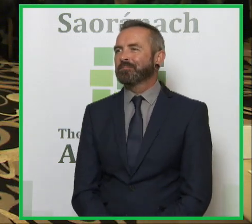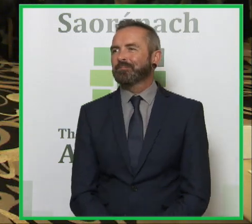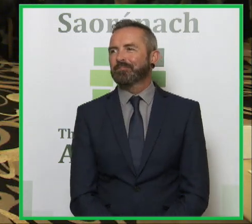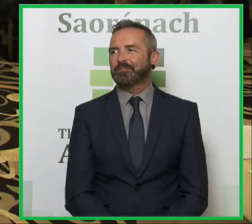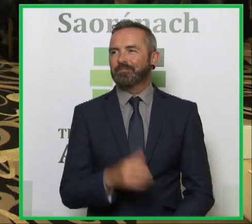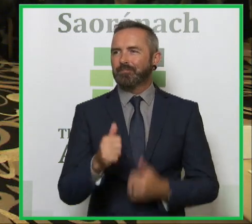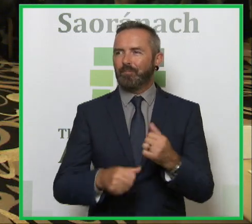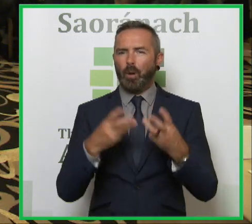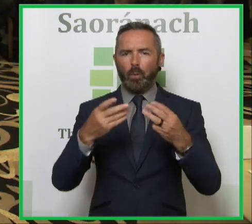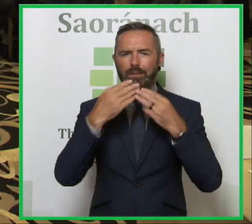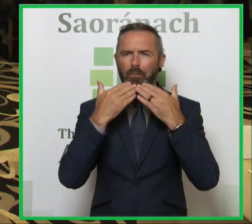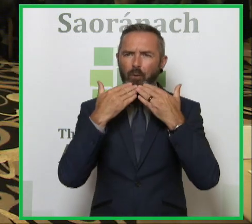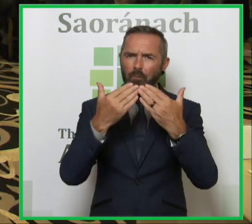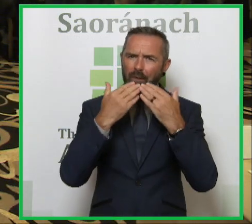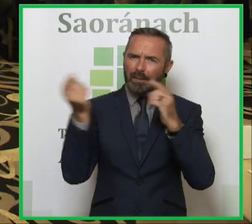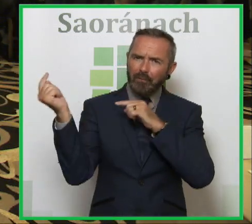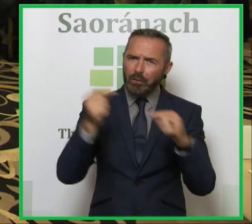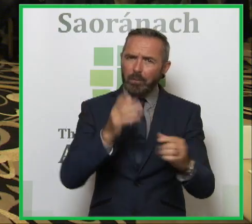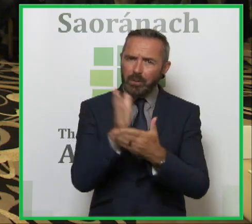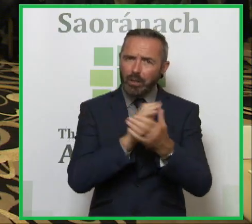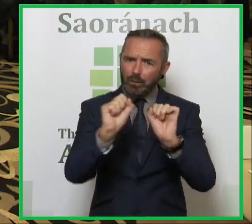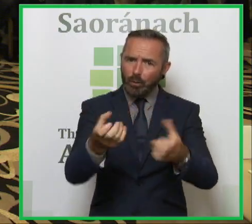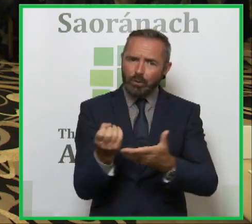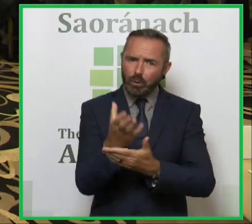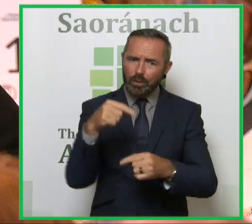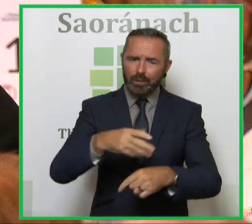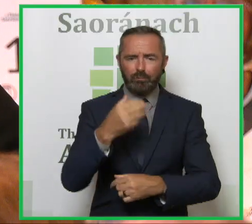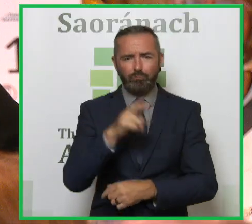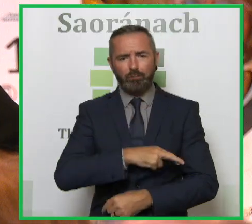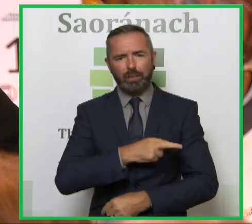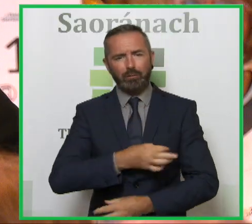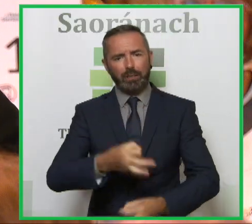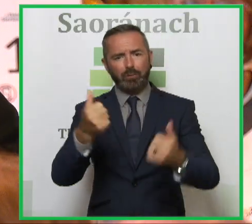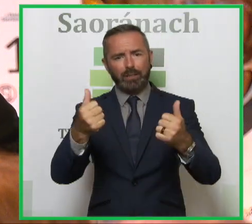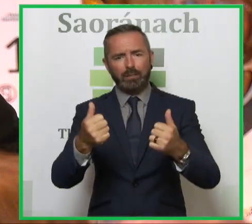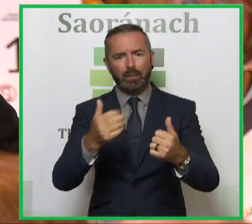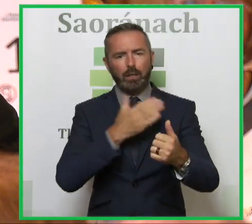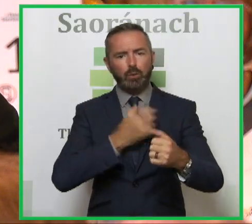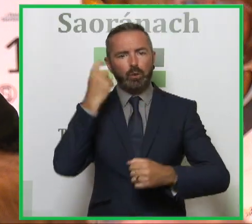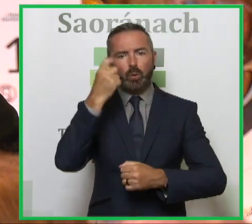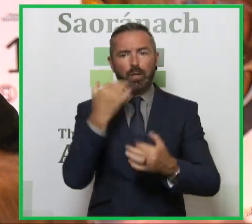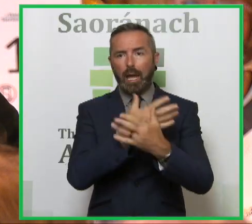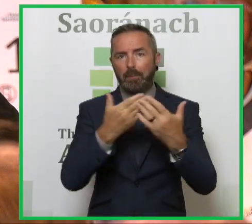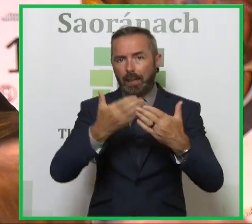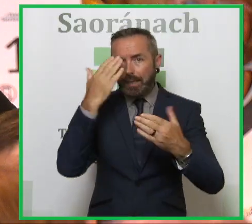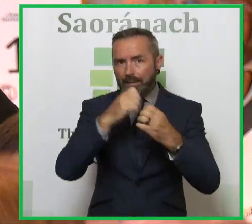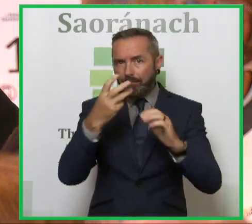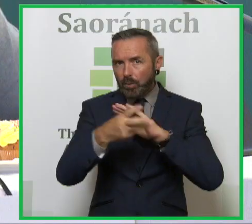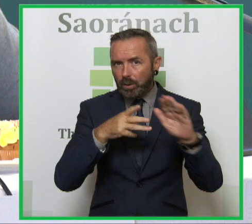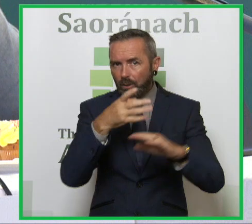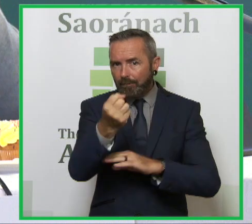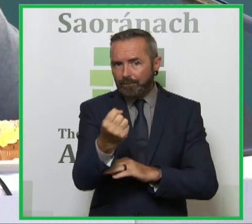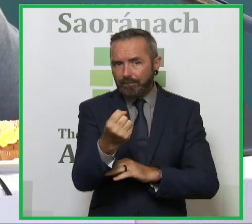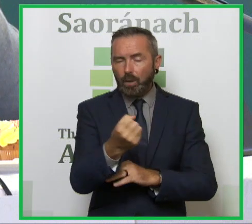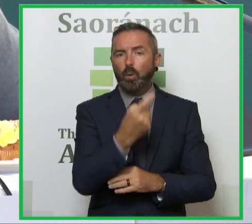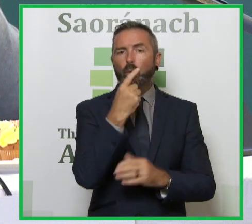Oh, Sai, thanks so much for coming to share your story with us. Yeah, it was really great. I just wondering how many lessons you had a week. We